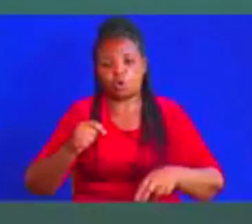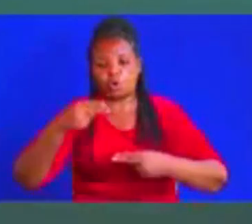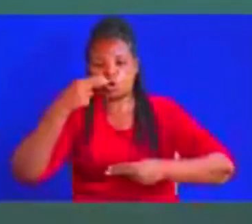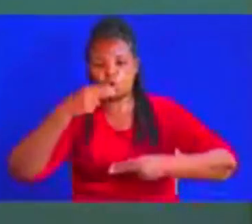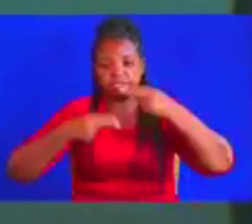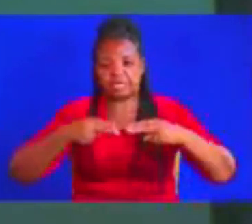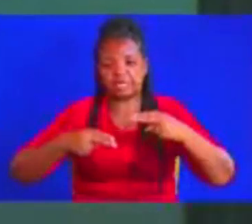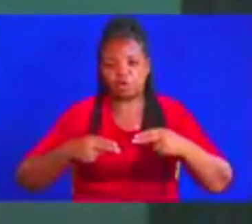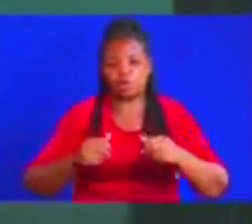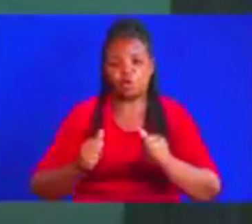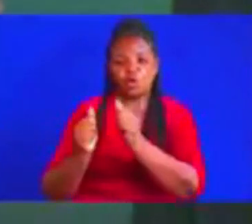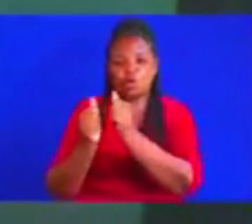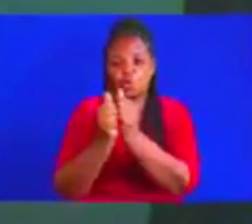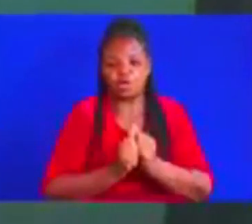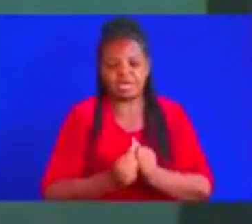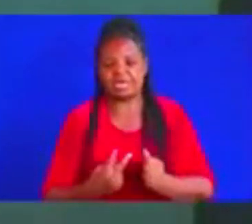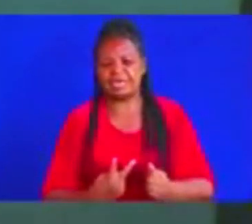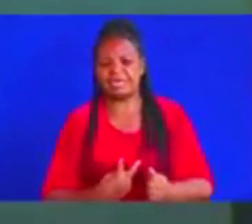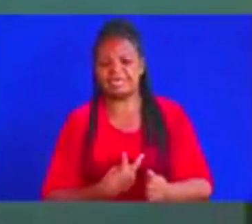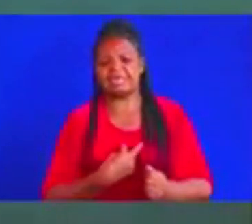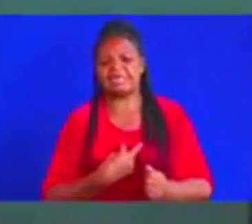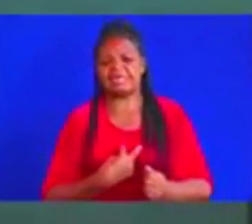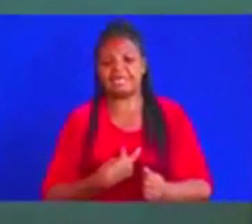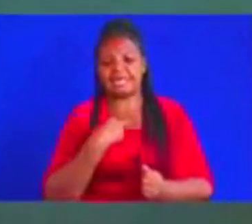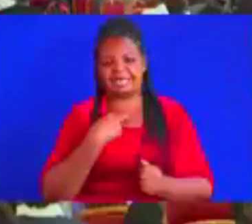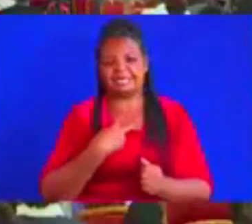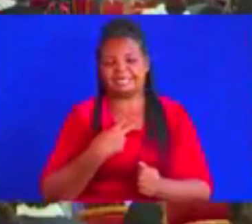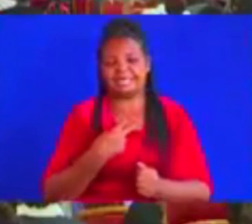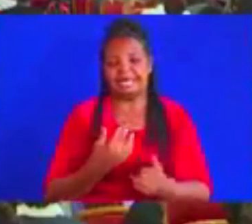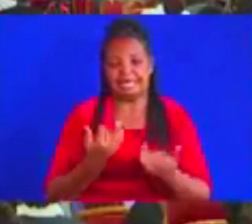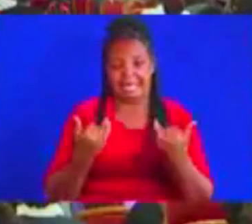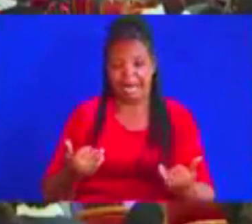home. May he have a home in Kenya.